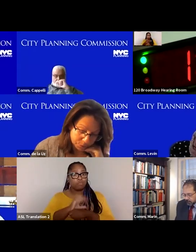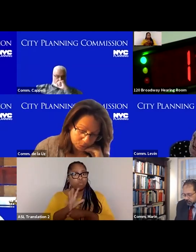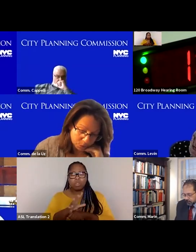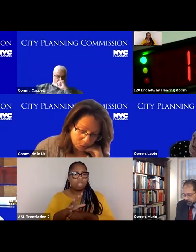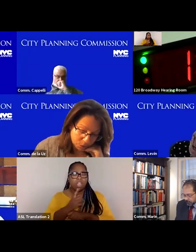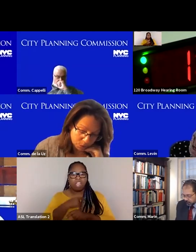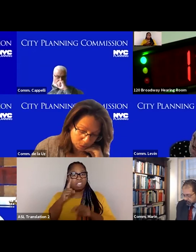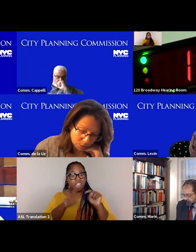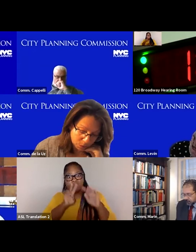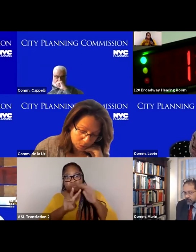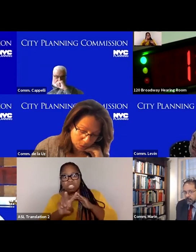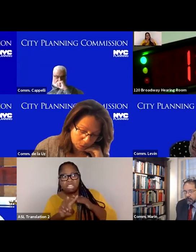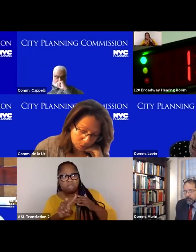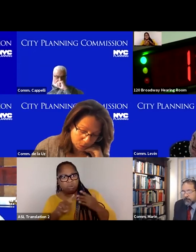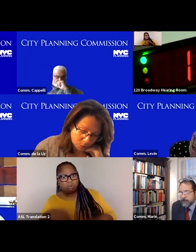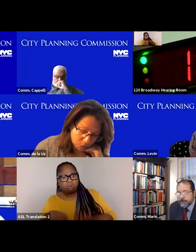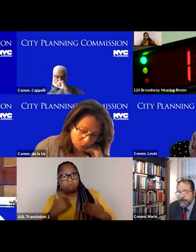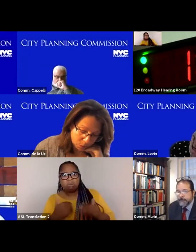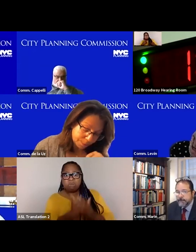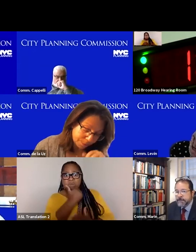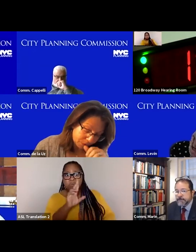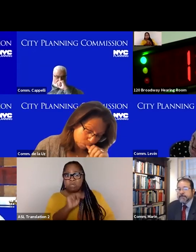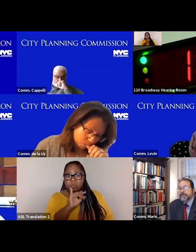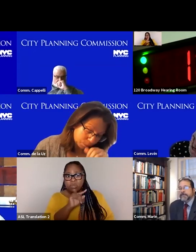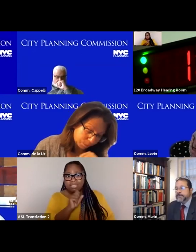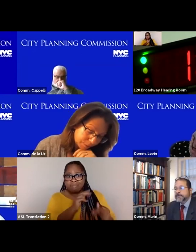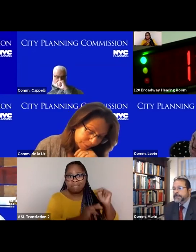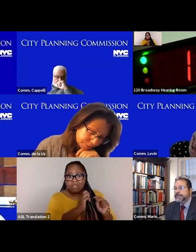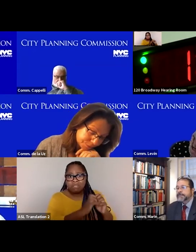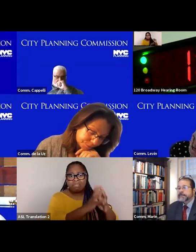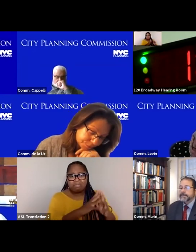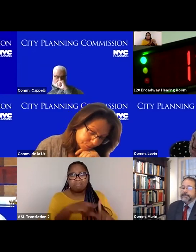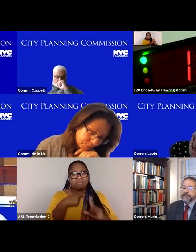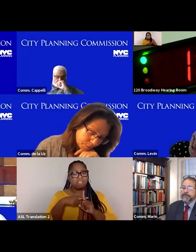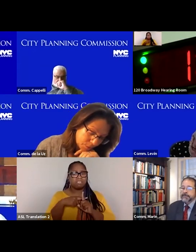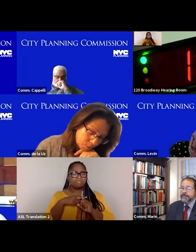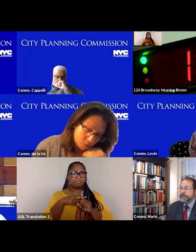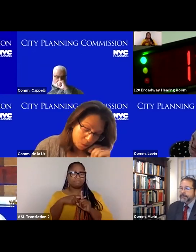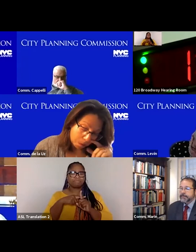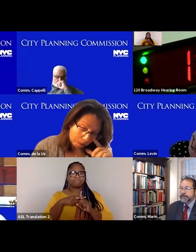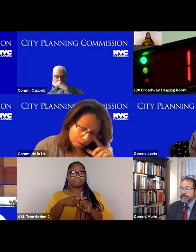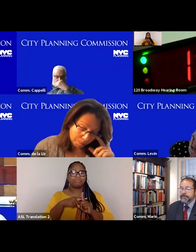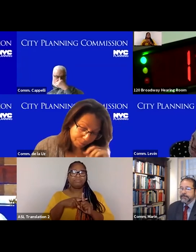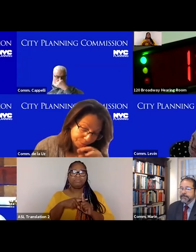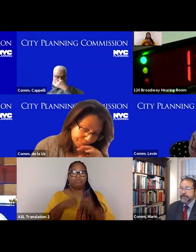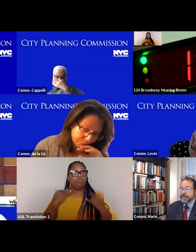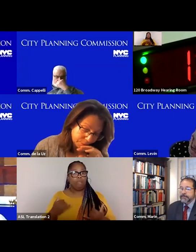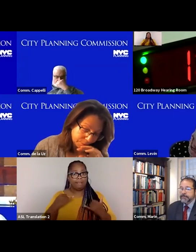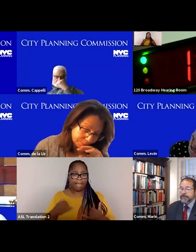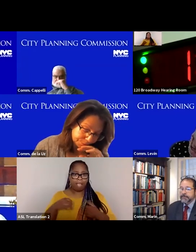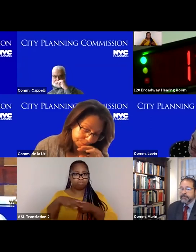it's gonna be with all these new units. Furthermore, the conditions as it is, there's